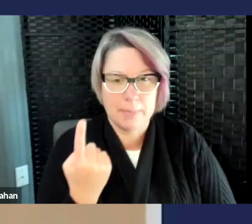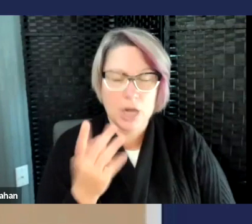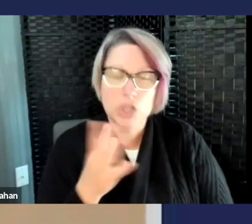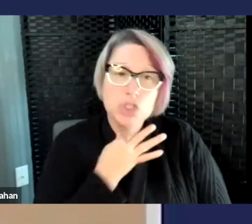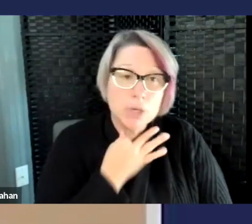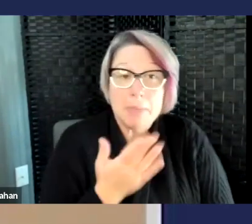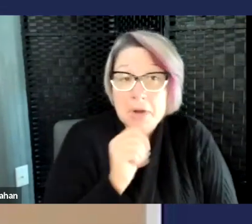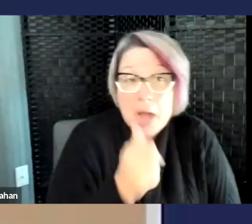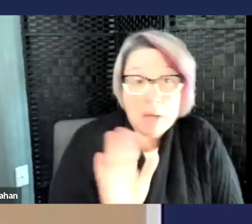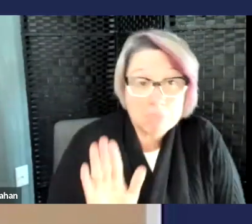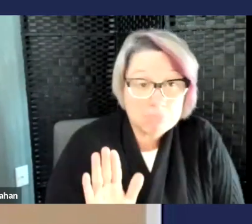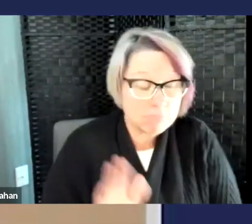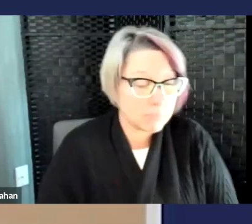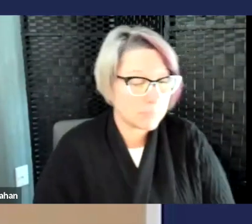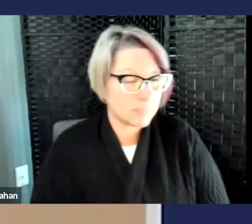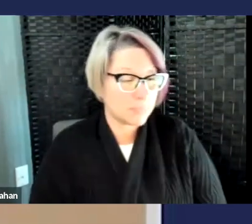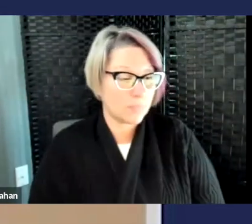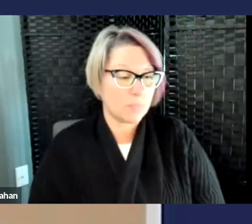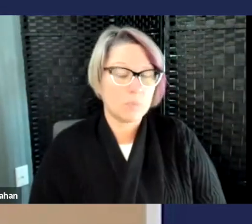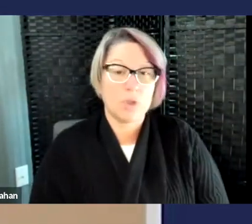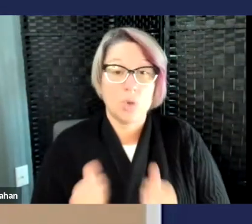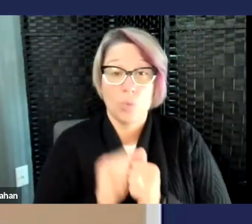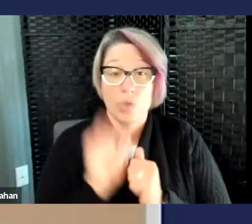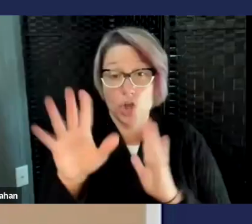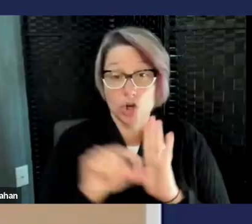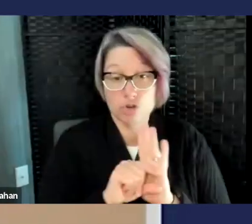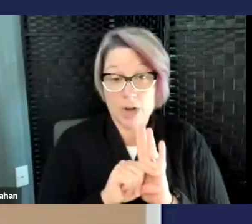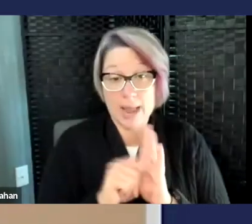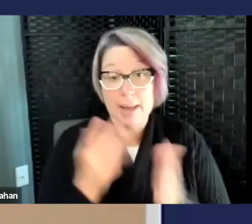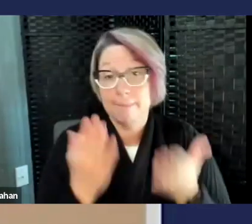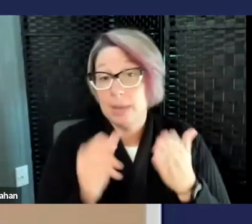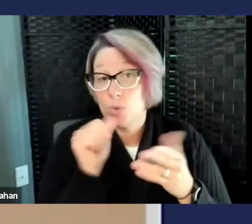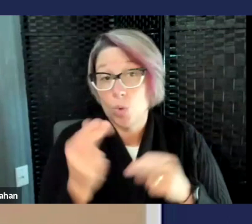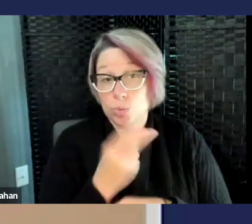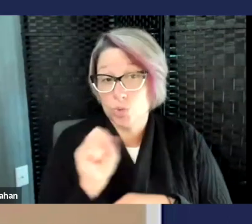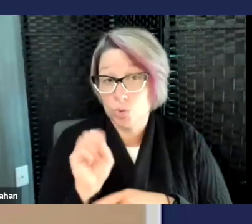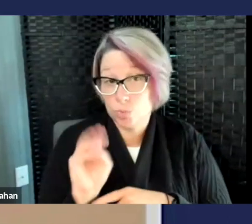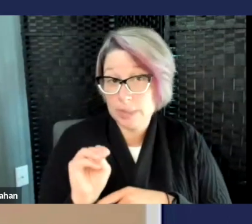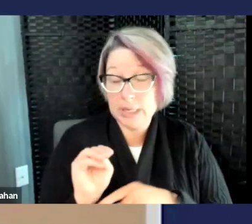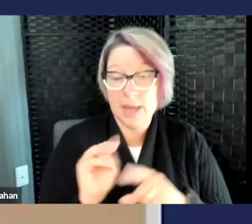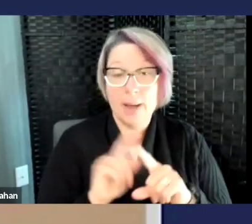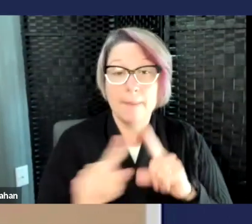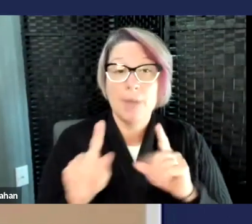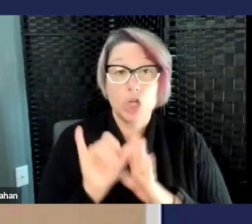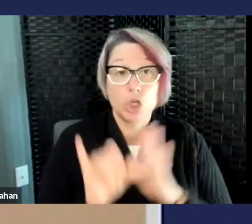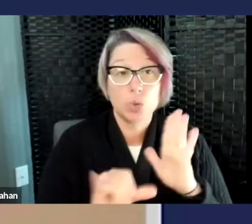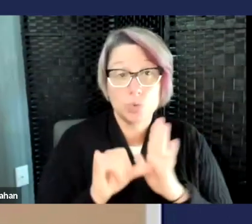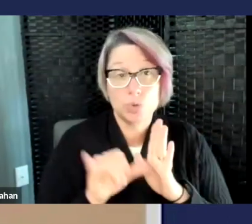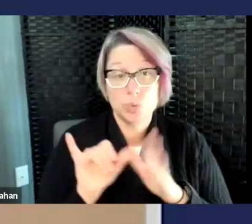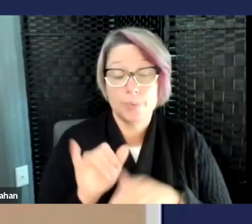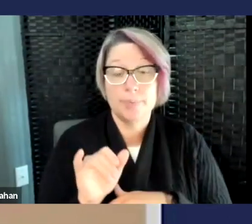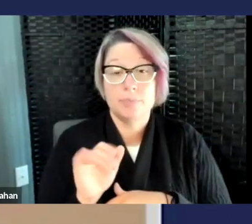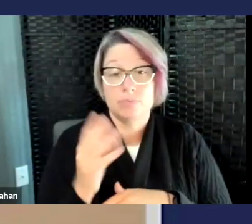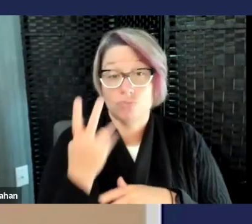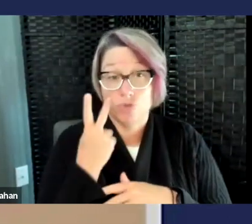not. Every with your grade, maybe you don't use social media much, but think about YouTube. Do you watch